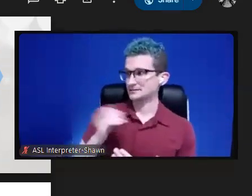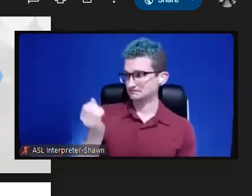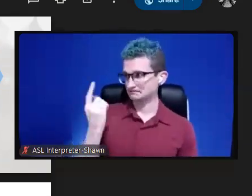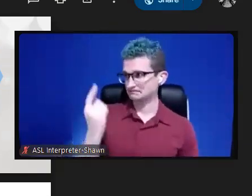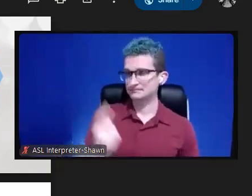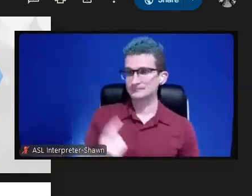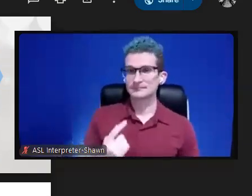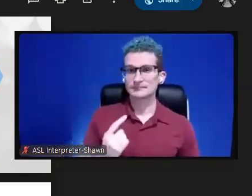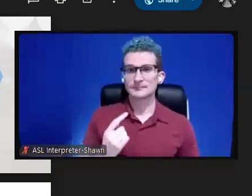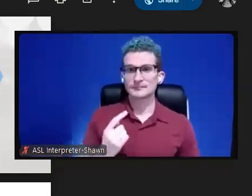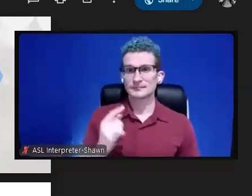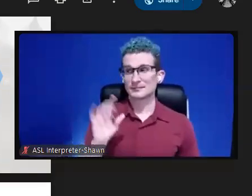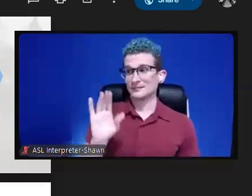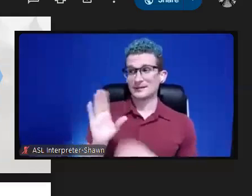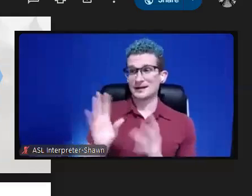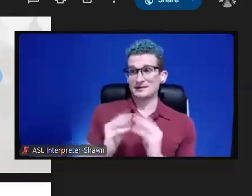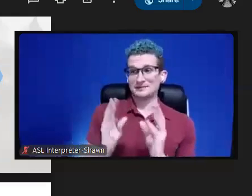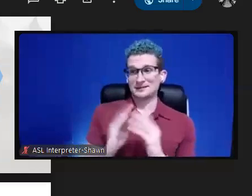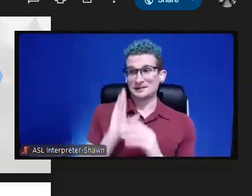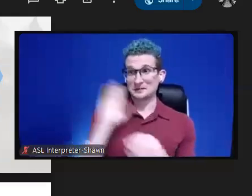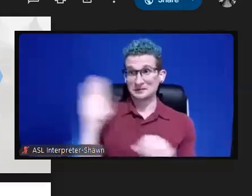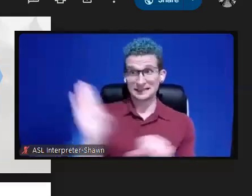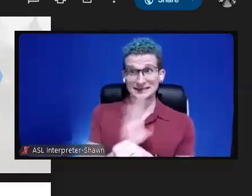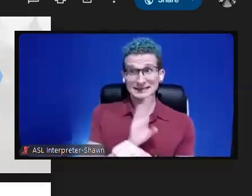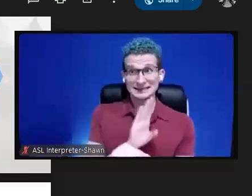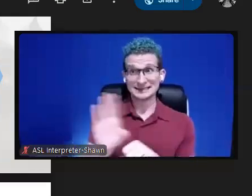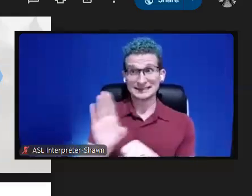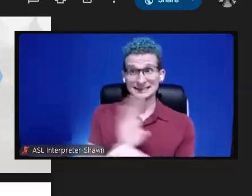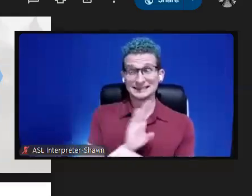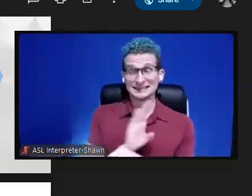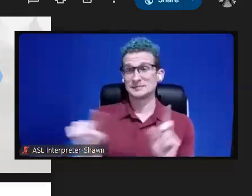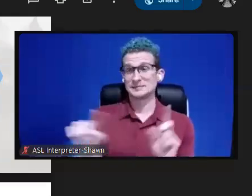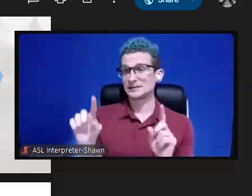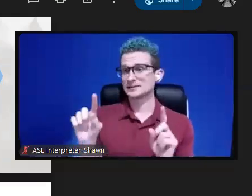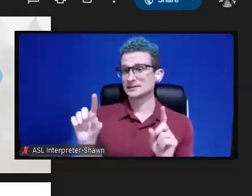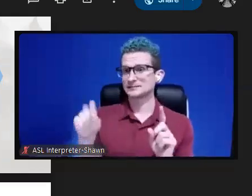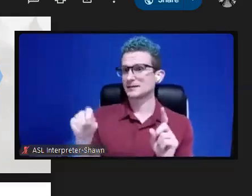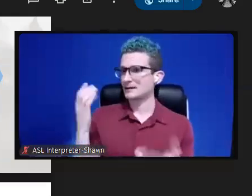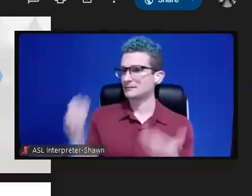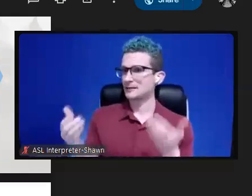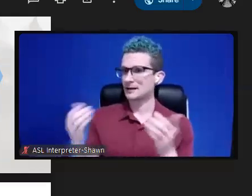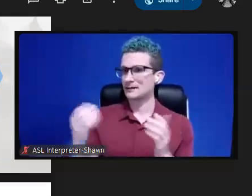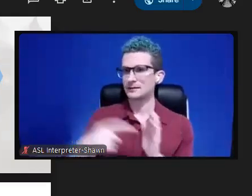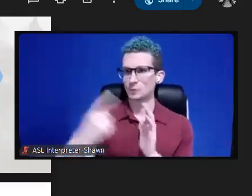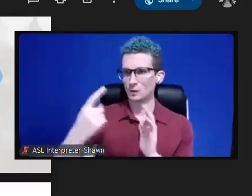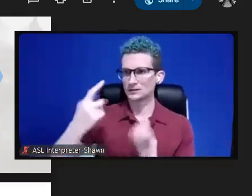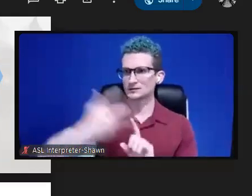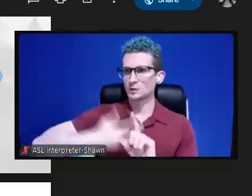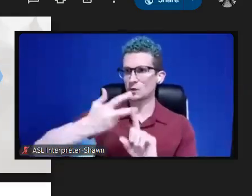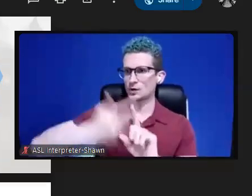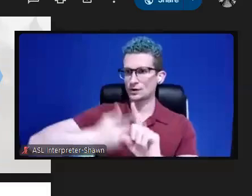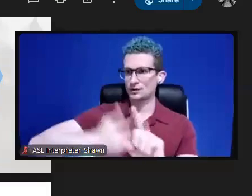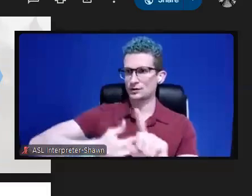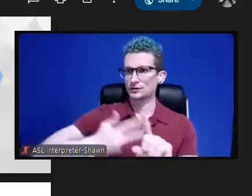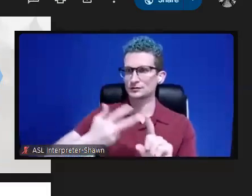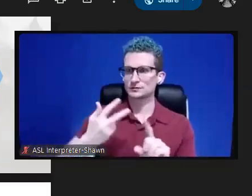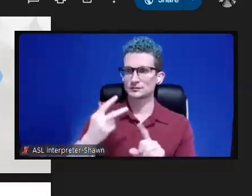busy meeting. But yeah, maybe quarterly or something like that, just to touch base. Megan?